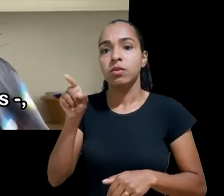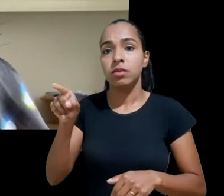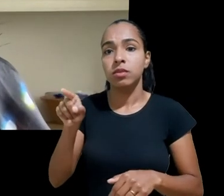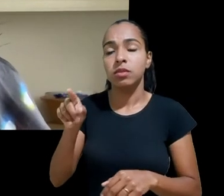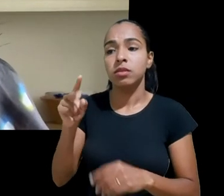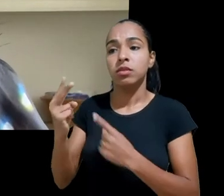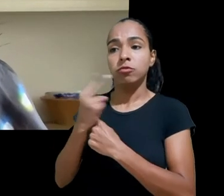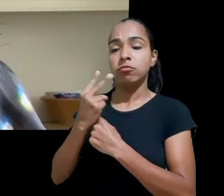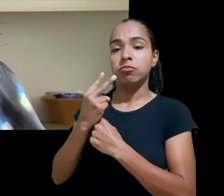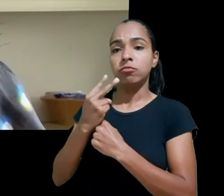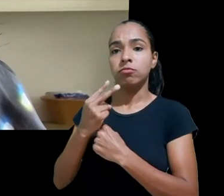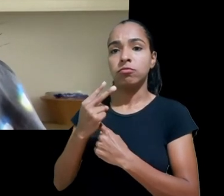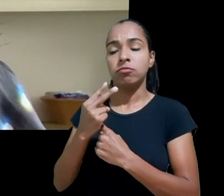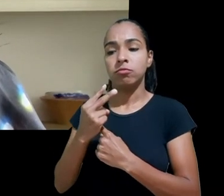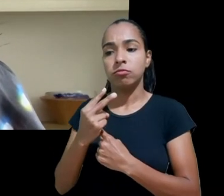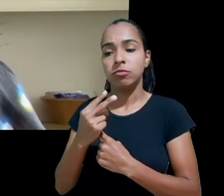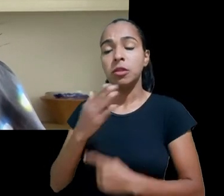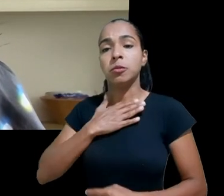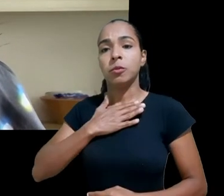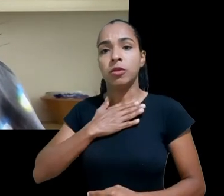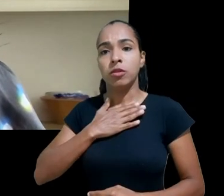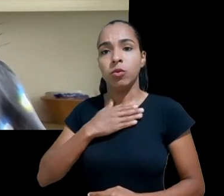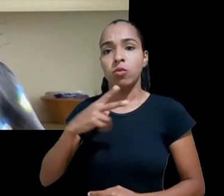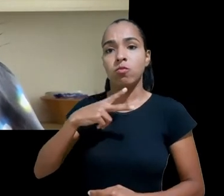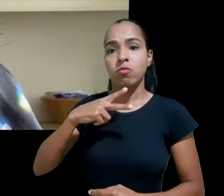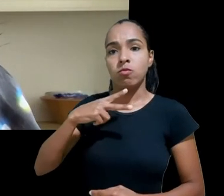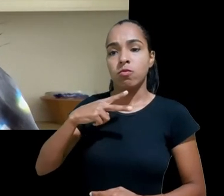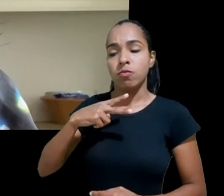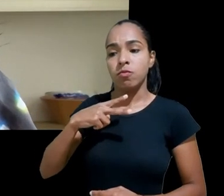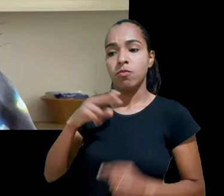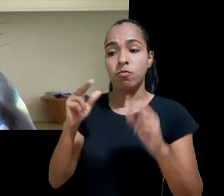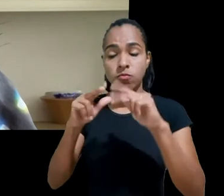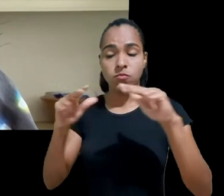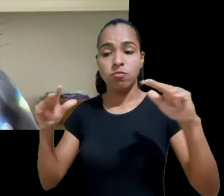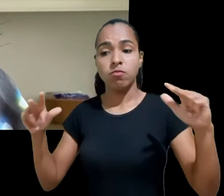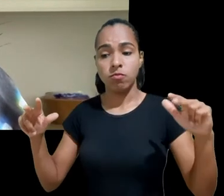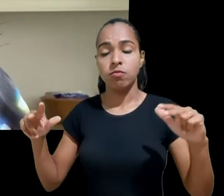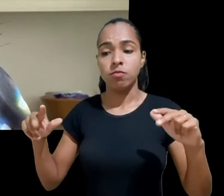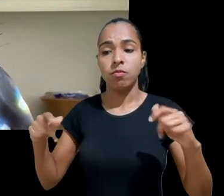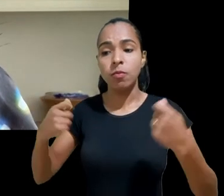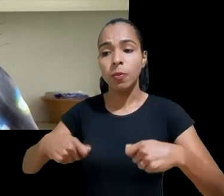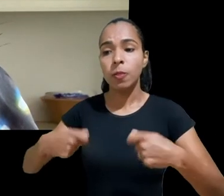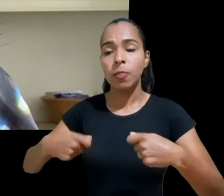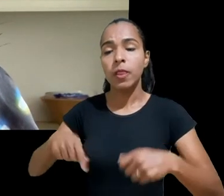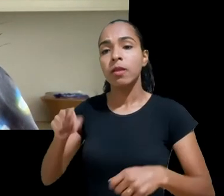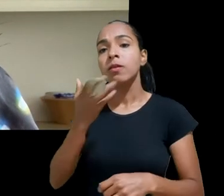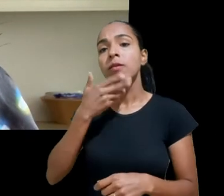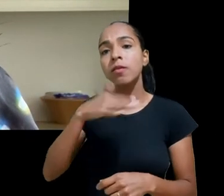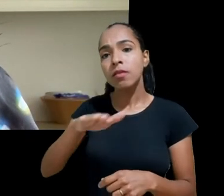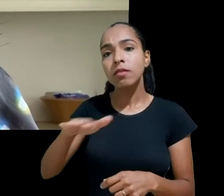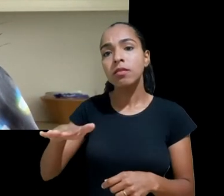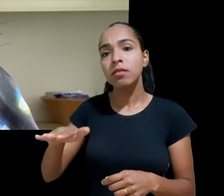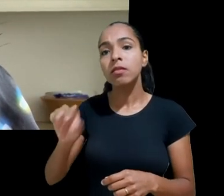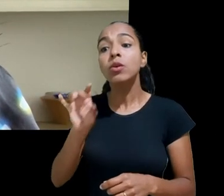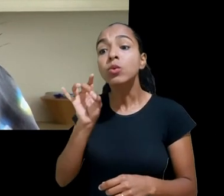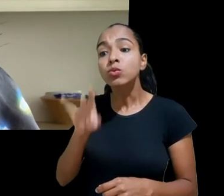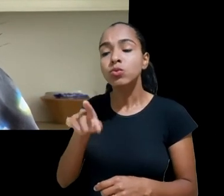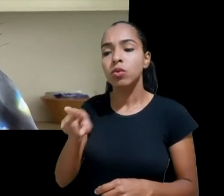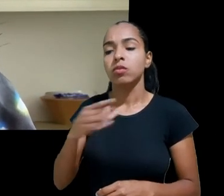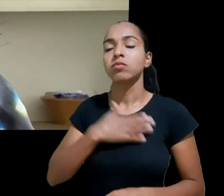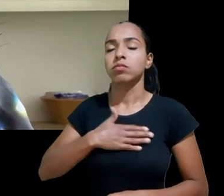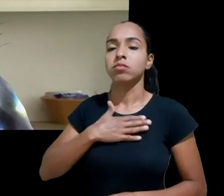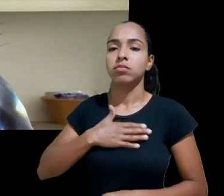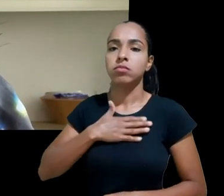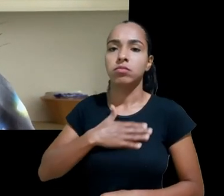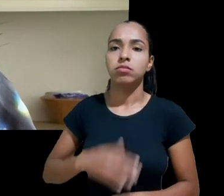we've been pushing for the development of regulations that ensure children's data is only used and collected in ways that's in their best interest and